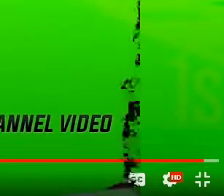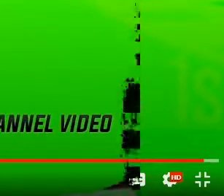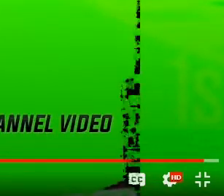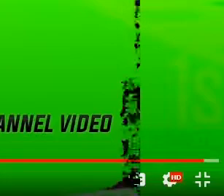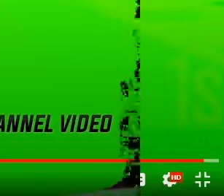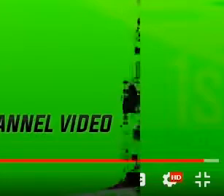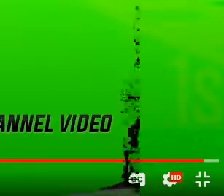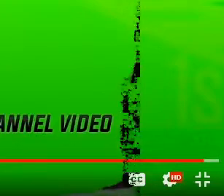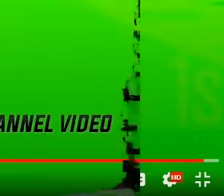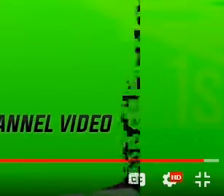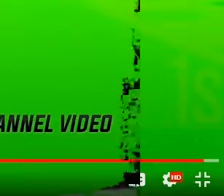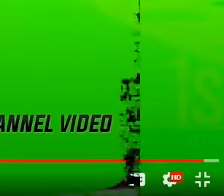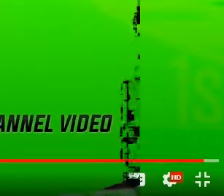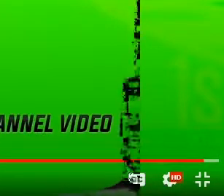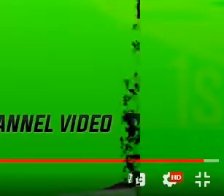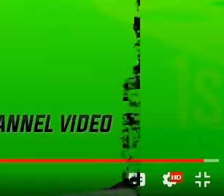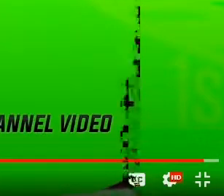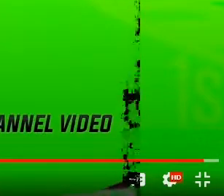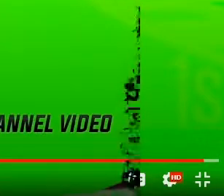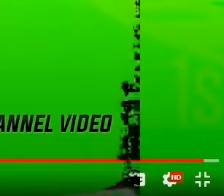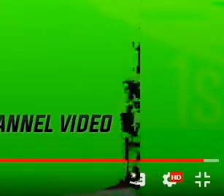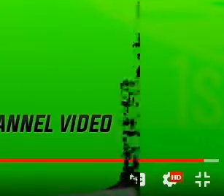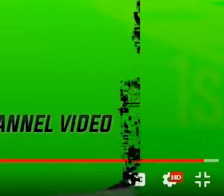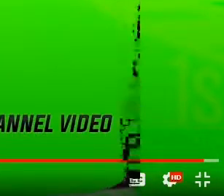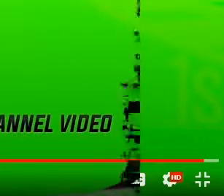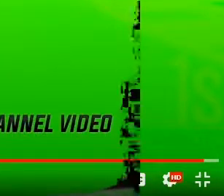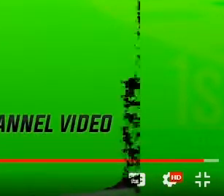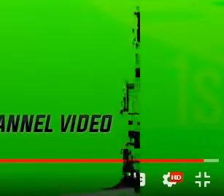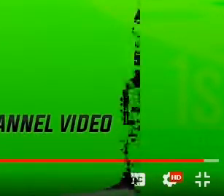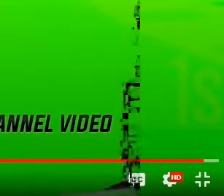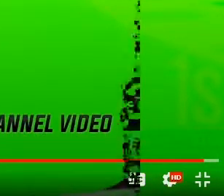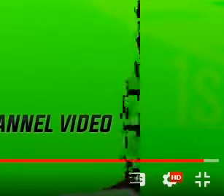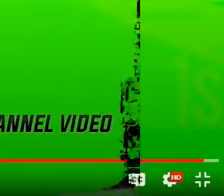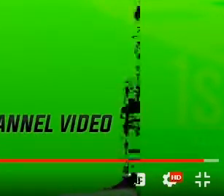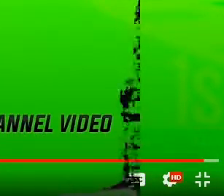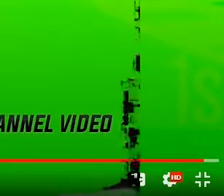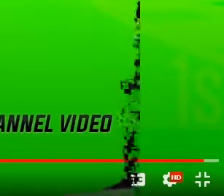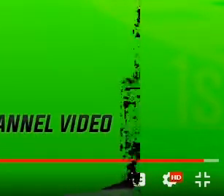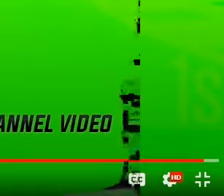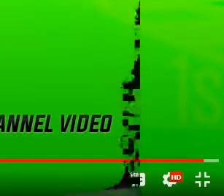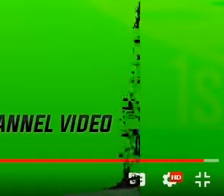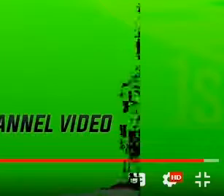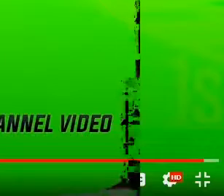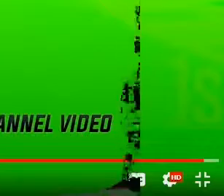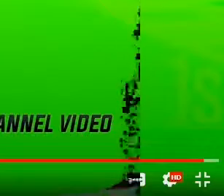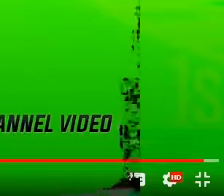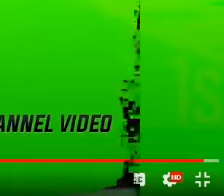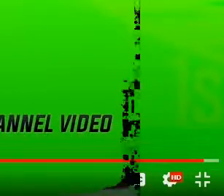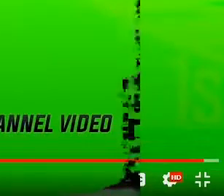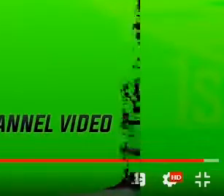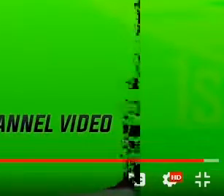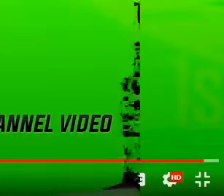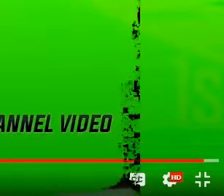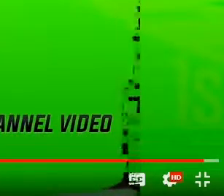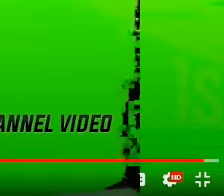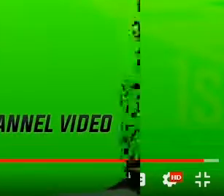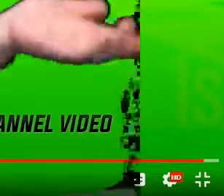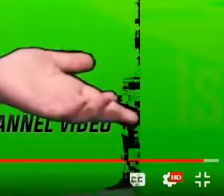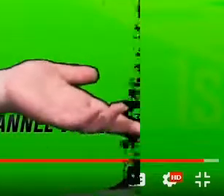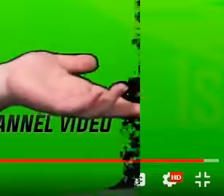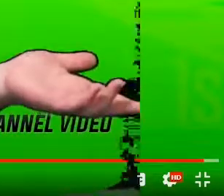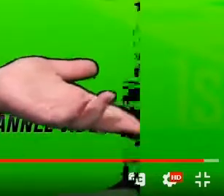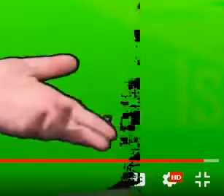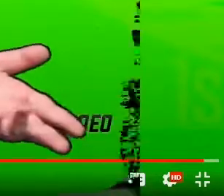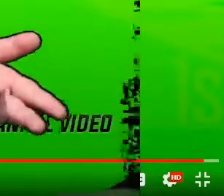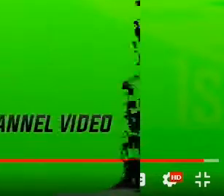this Joshua Reddit day. So if you guys have got some cool stuff that you like if you've been working on or